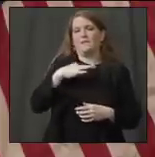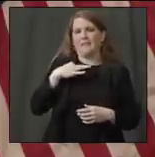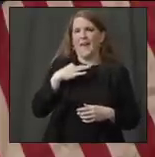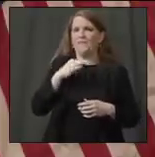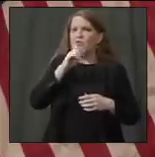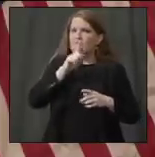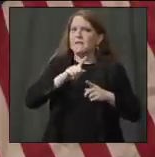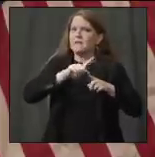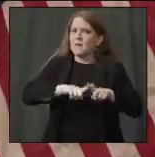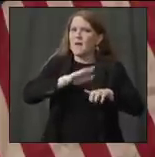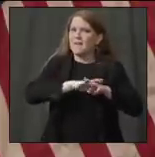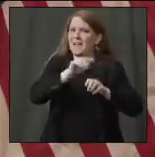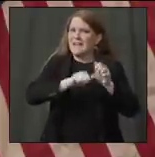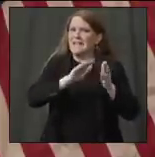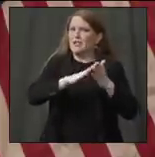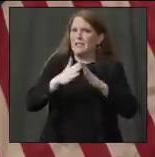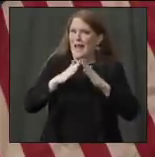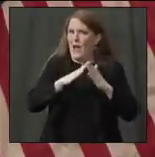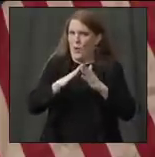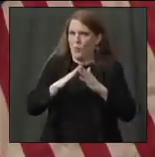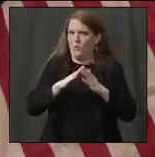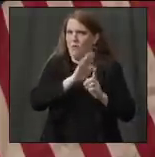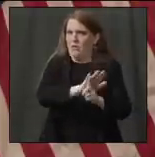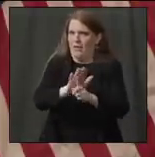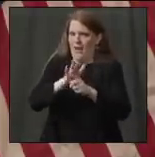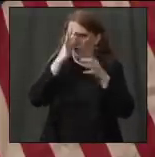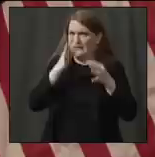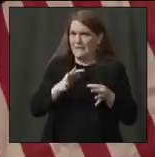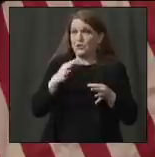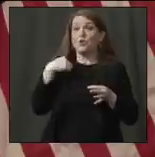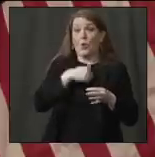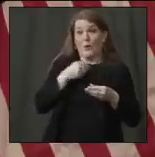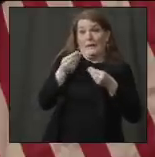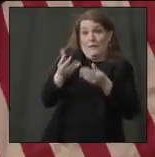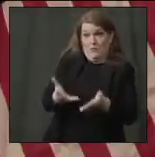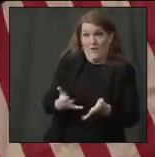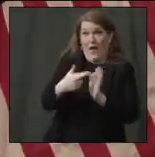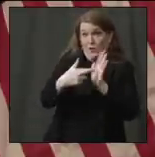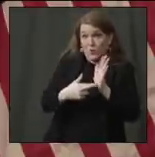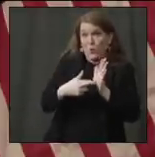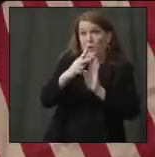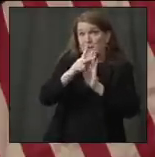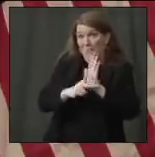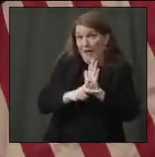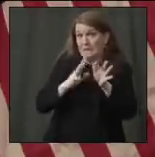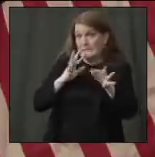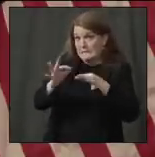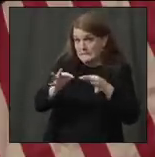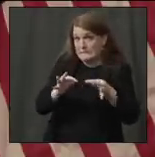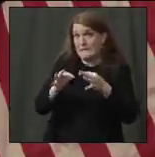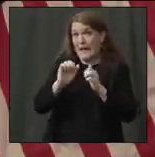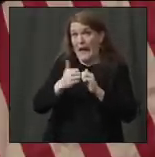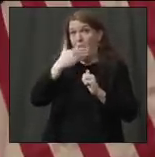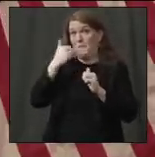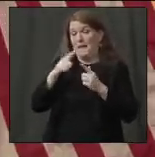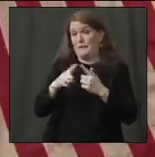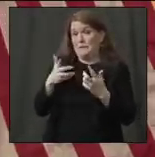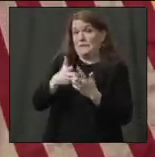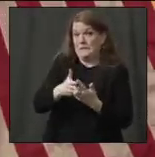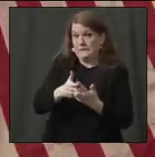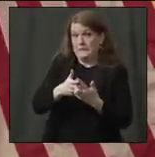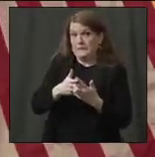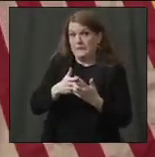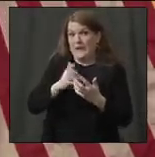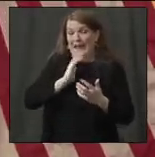municipalities about how to interpret that executive order. The purpose of that executive order that the governor put forth was to